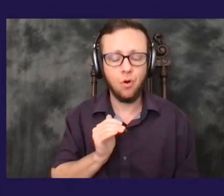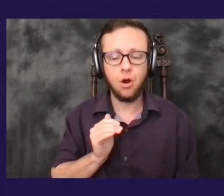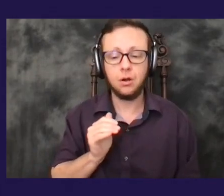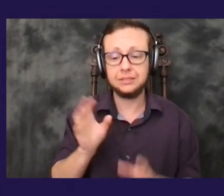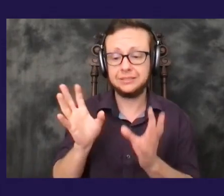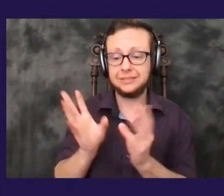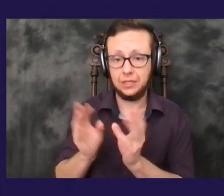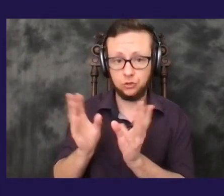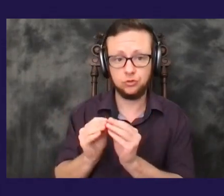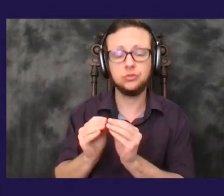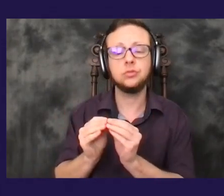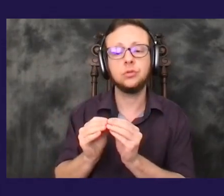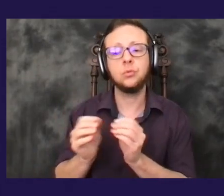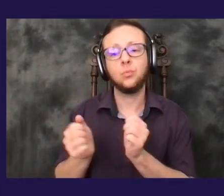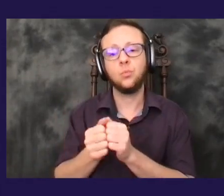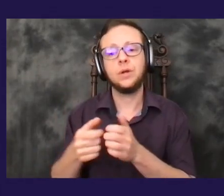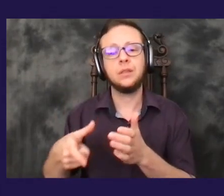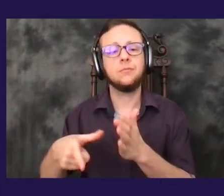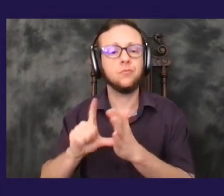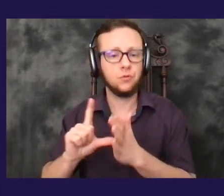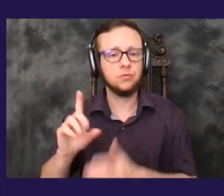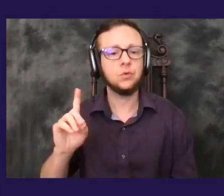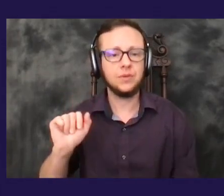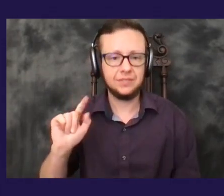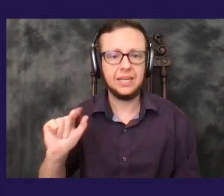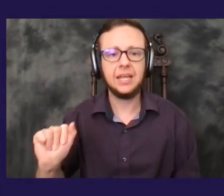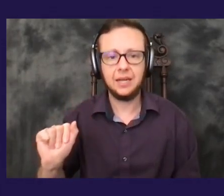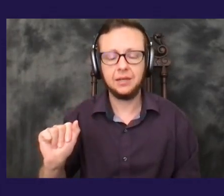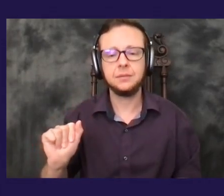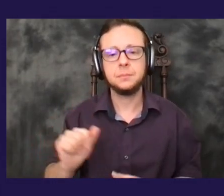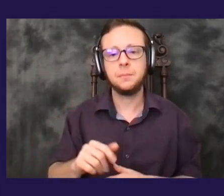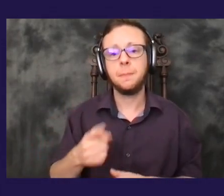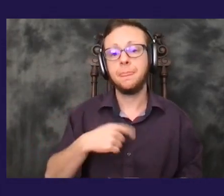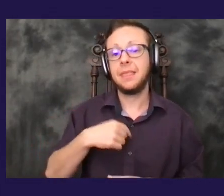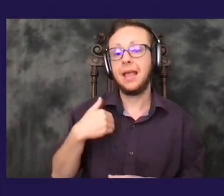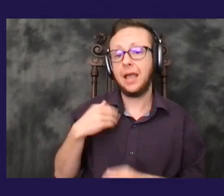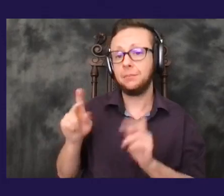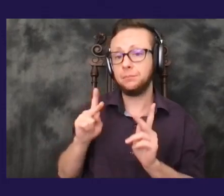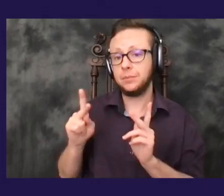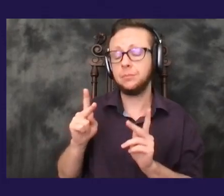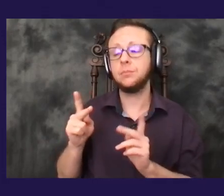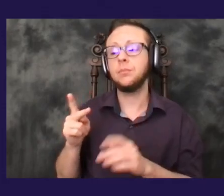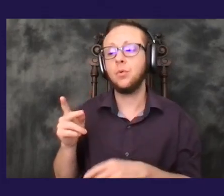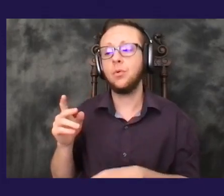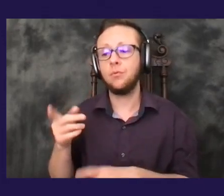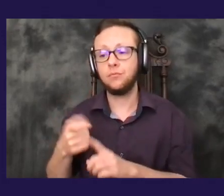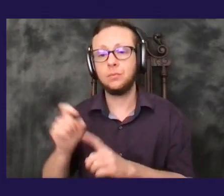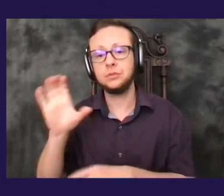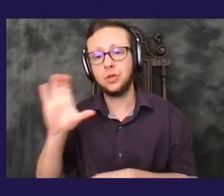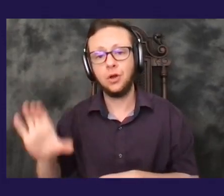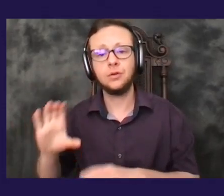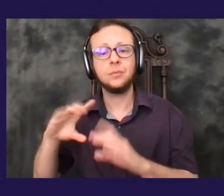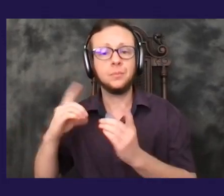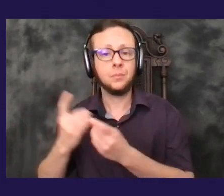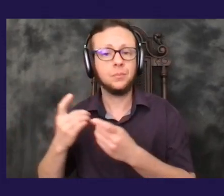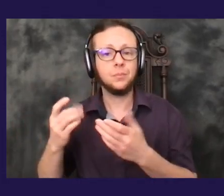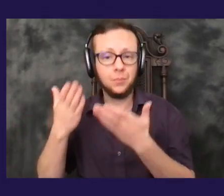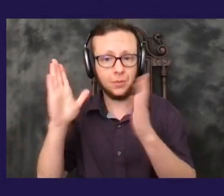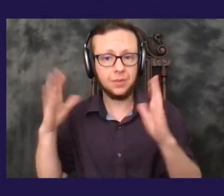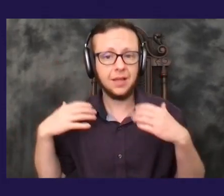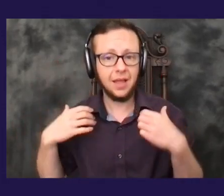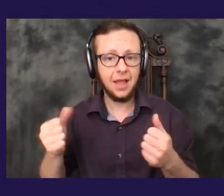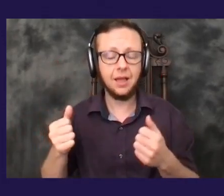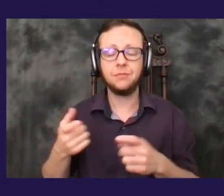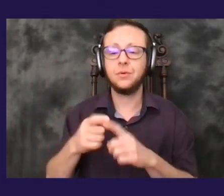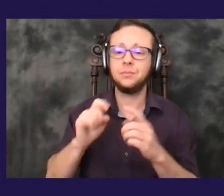sessions with a review of the data, but we had folks in the room who were from the Chicago Department of Public Health. We had folks from community, we